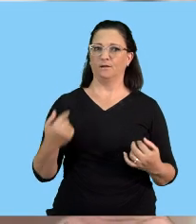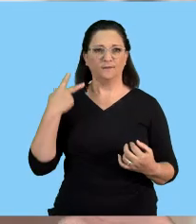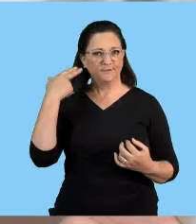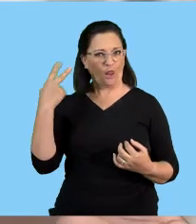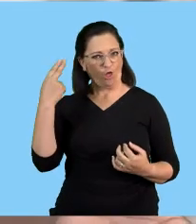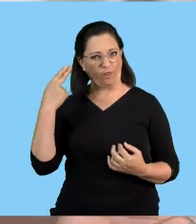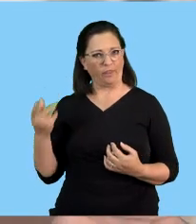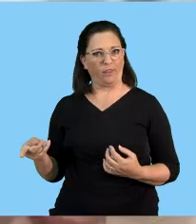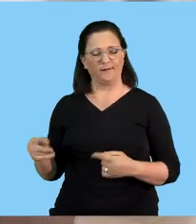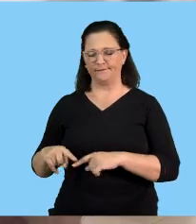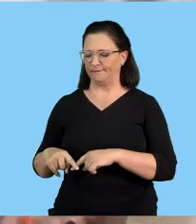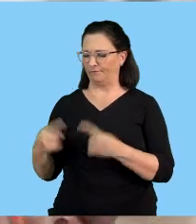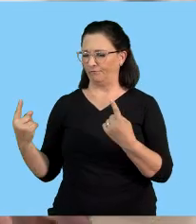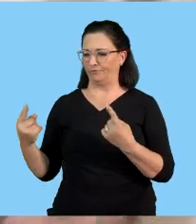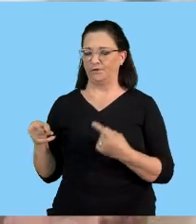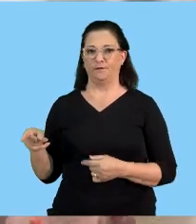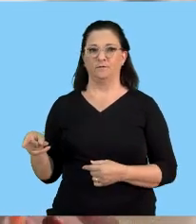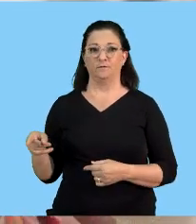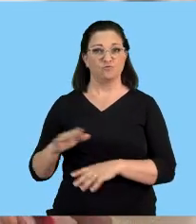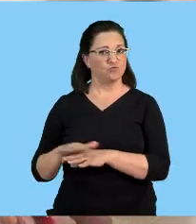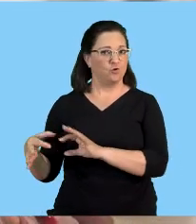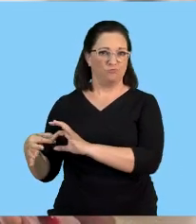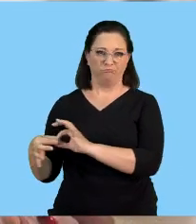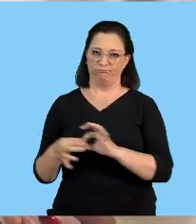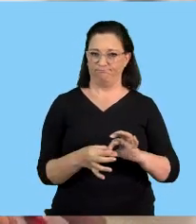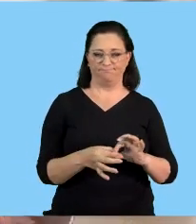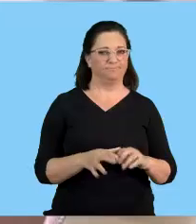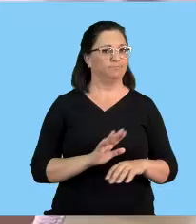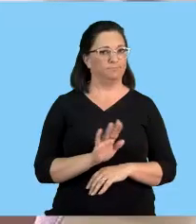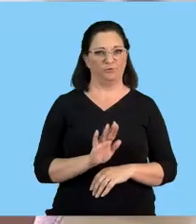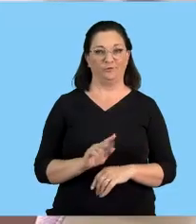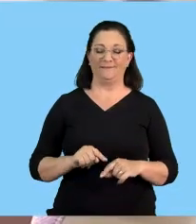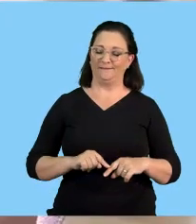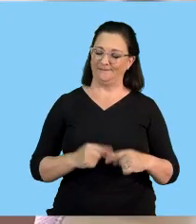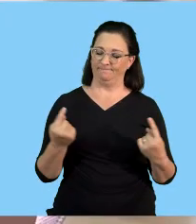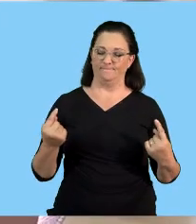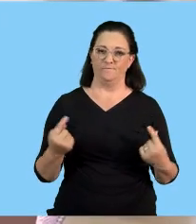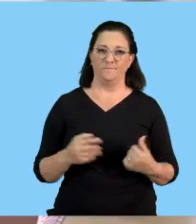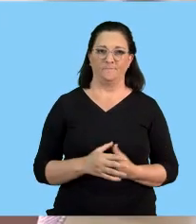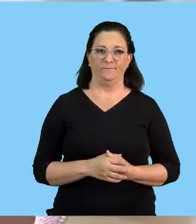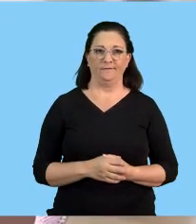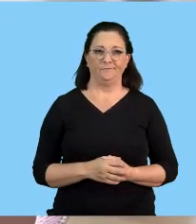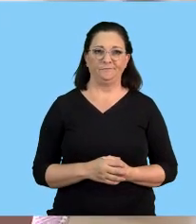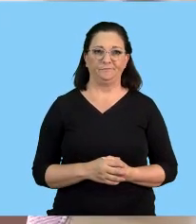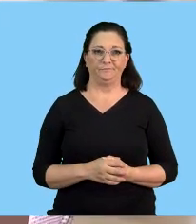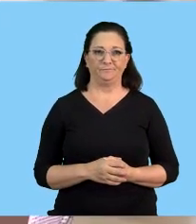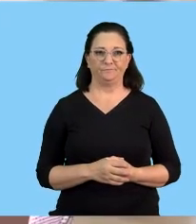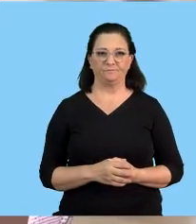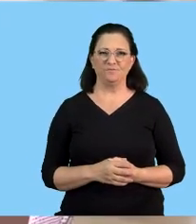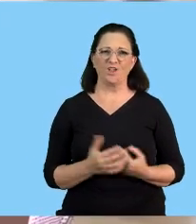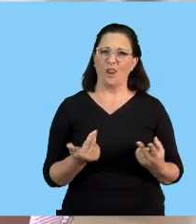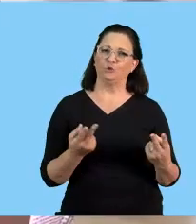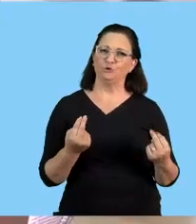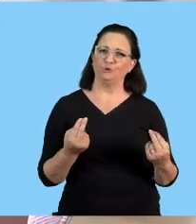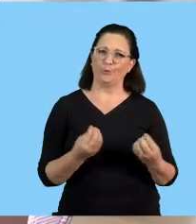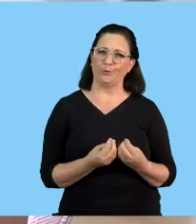a hairdressing salon, which is totally different. It's unrelated to what I'm currently doing. It's a total different